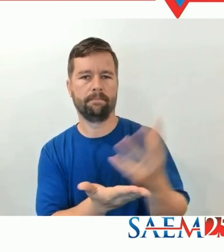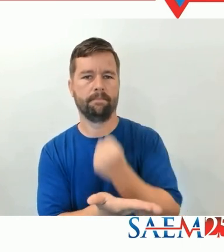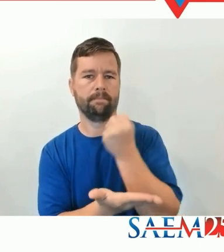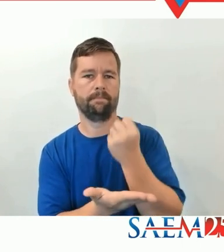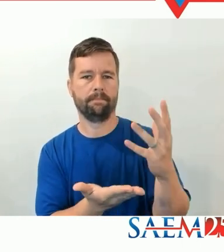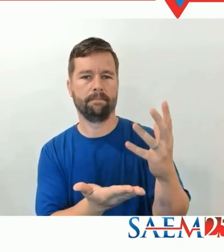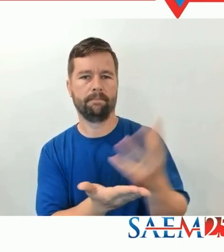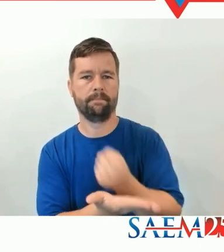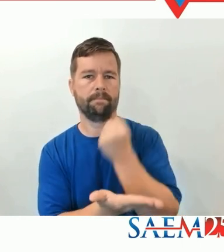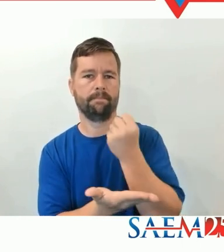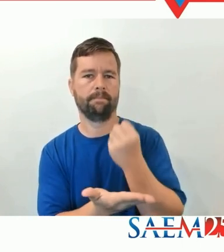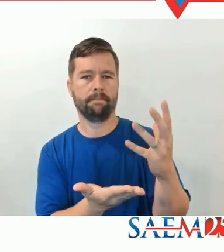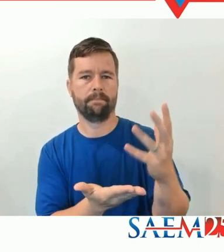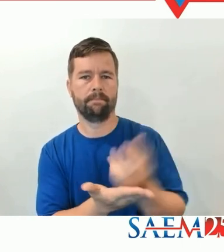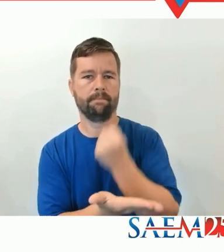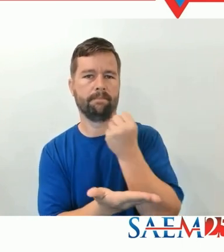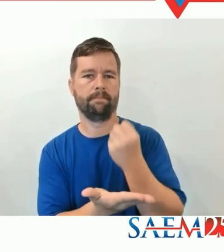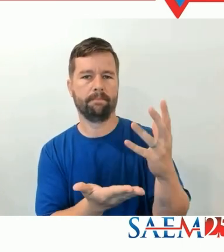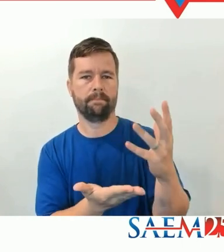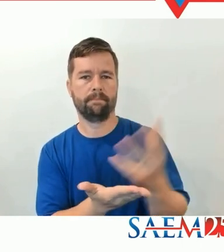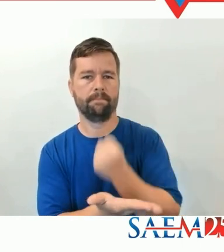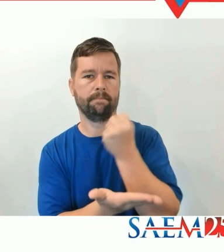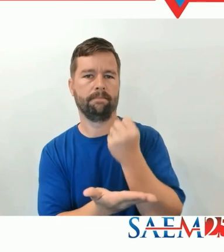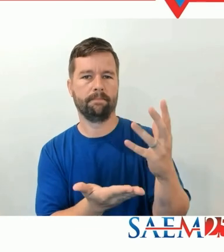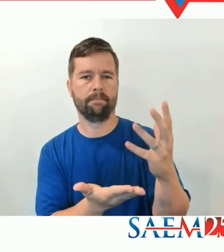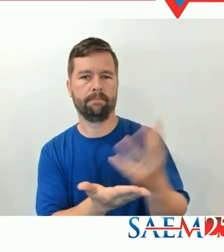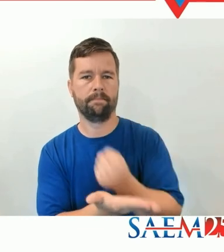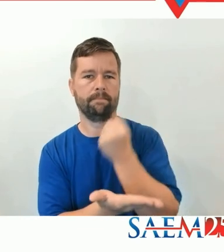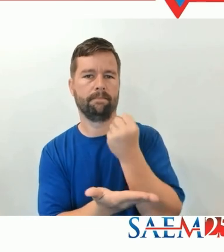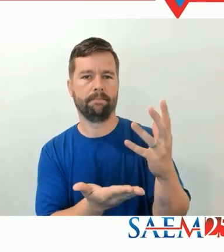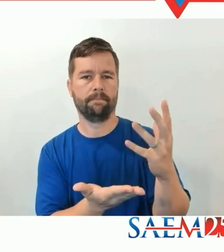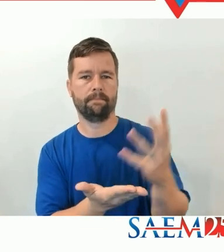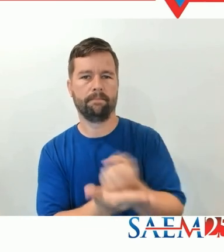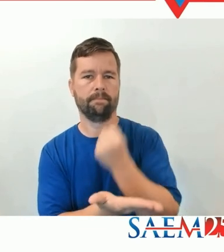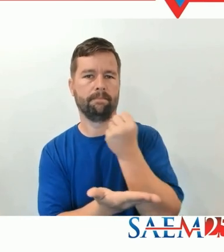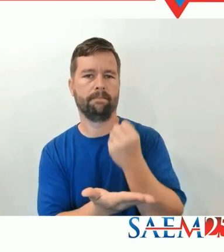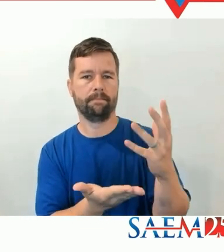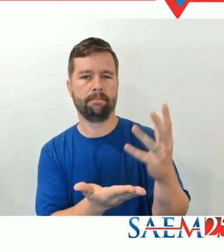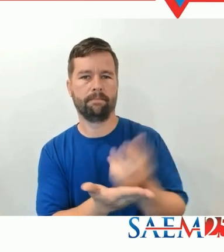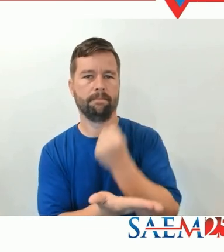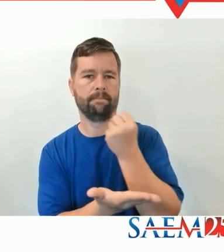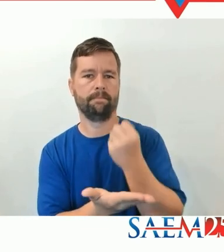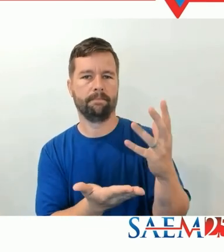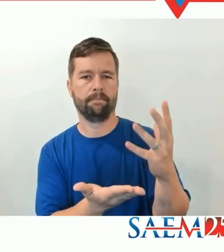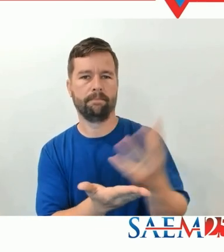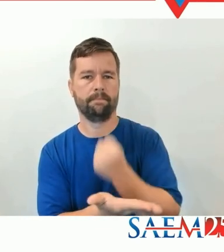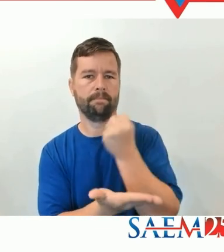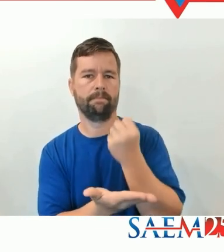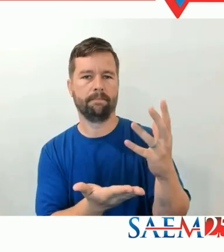demonstrate their commitment to the ADA in a proactive way.